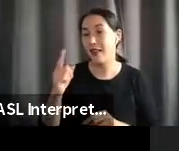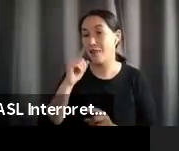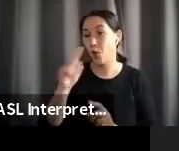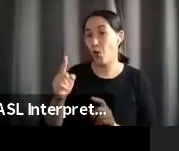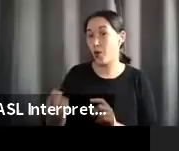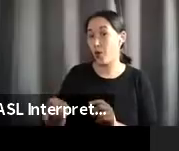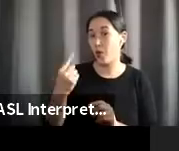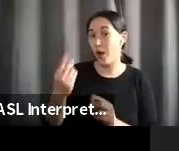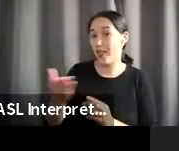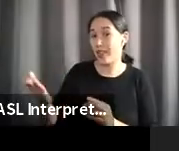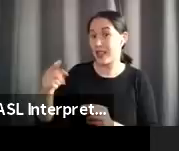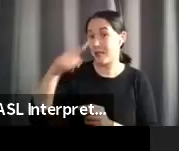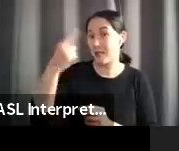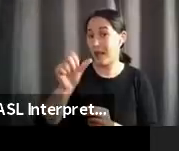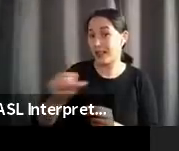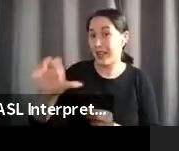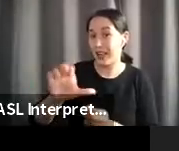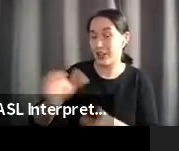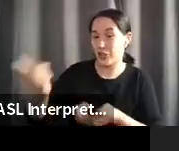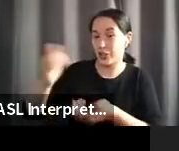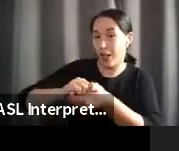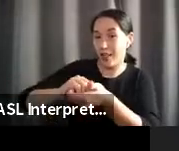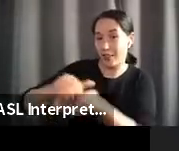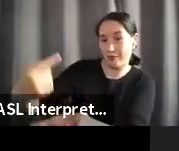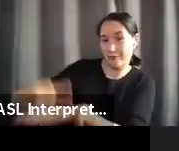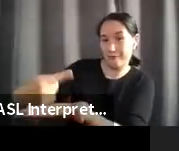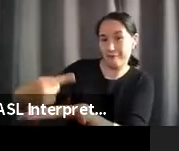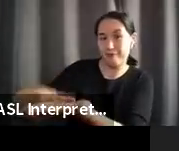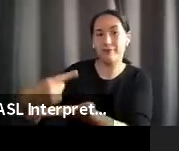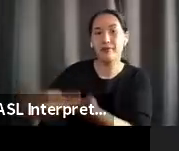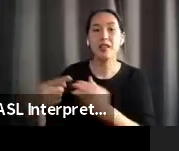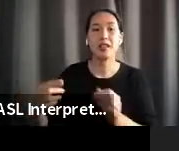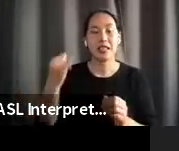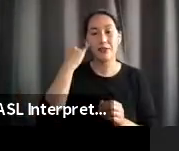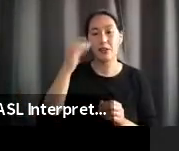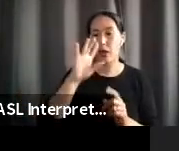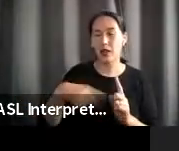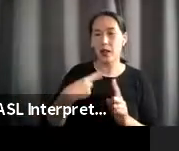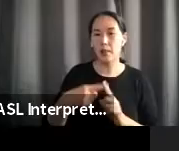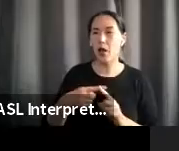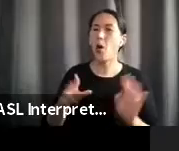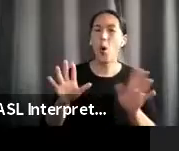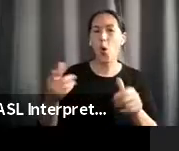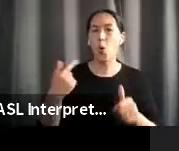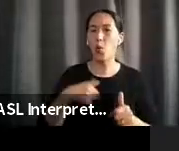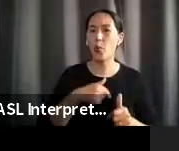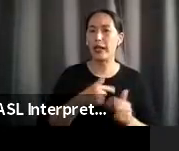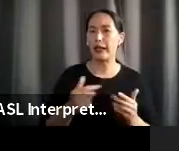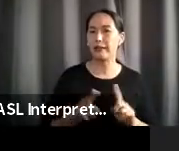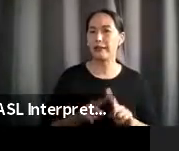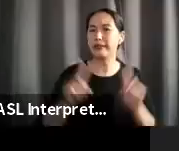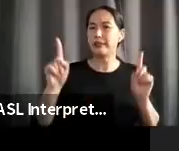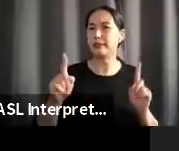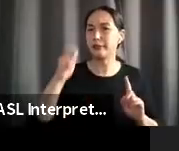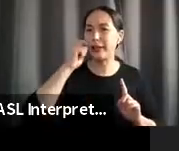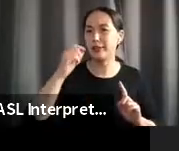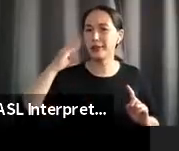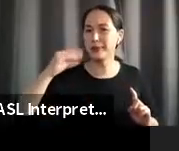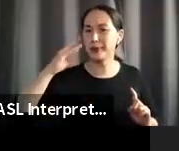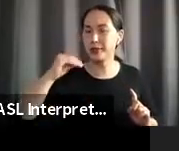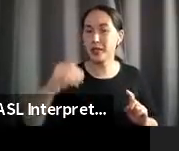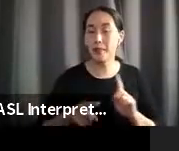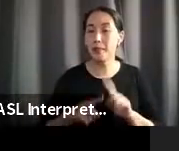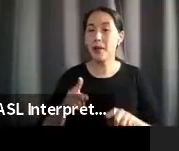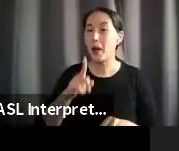well with is that we go to the comparative racialization frame where we say, well, we're racialized differently, but we don't often deal with this,